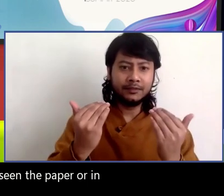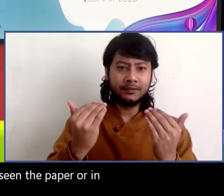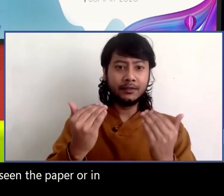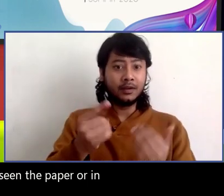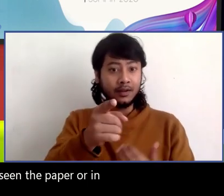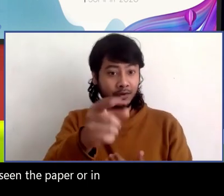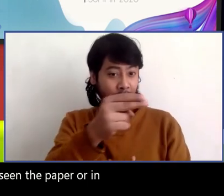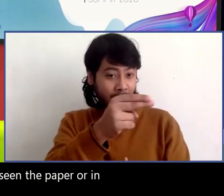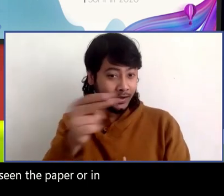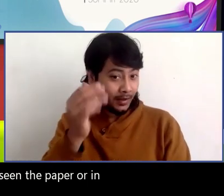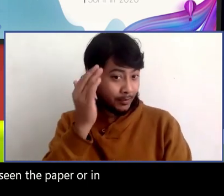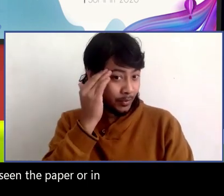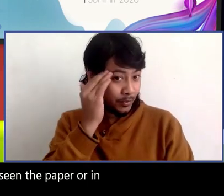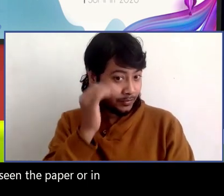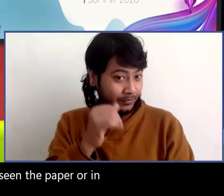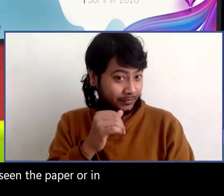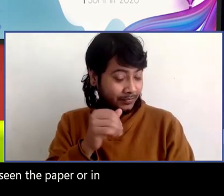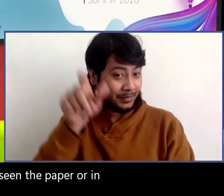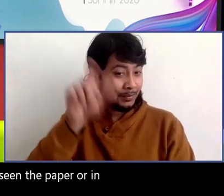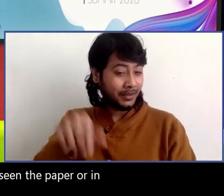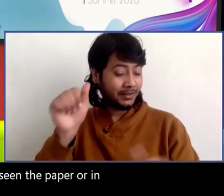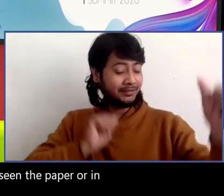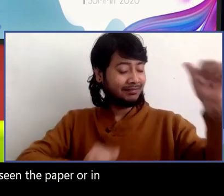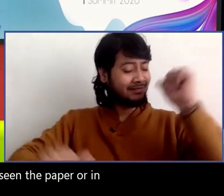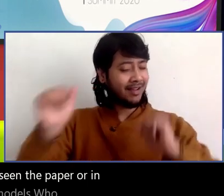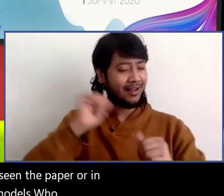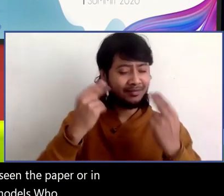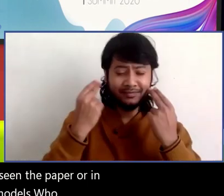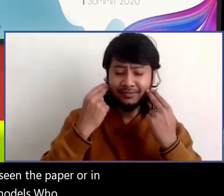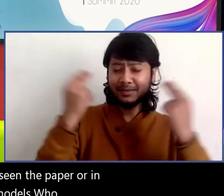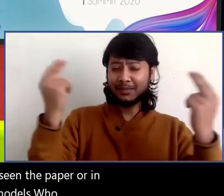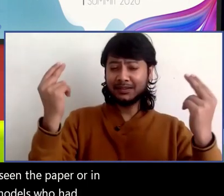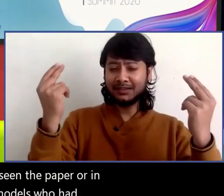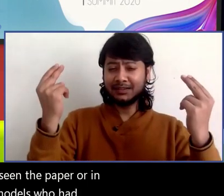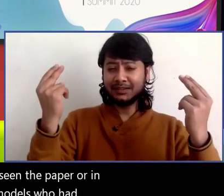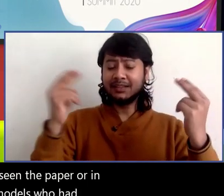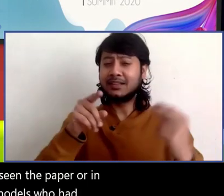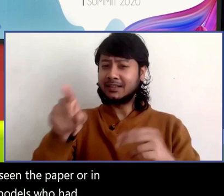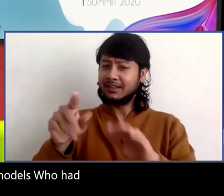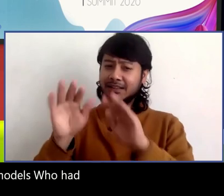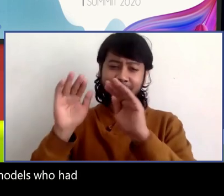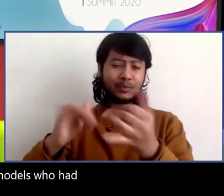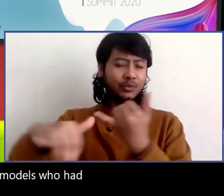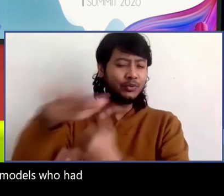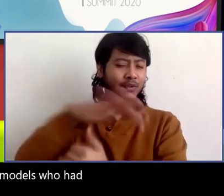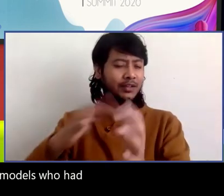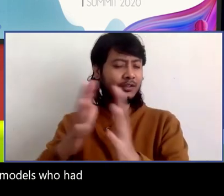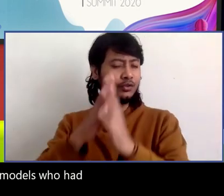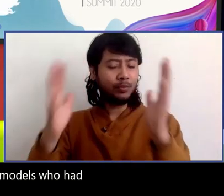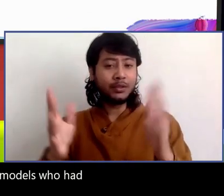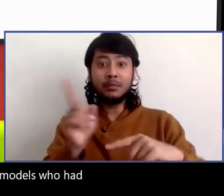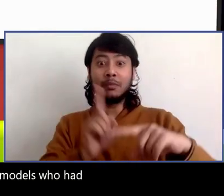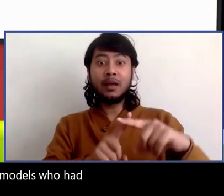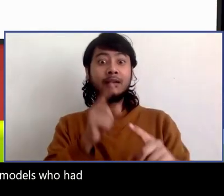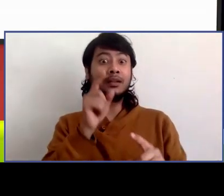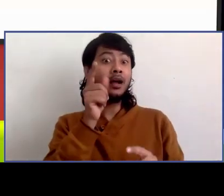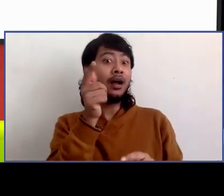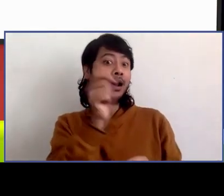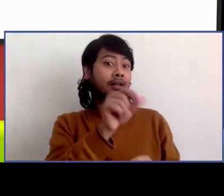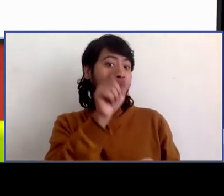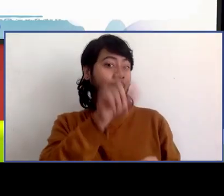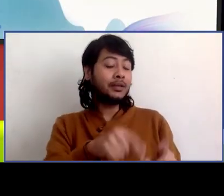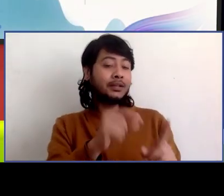such superstars or models who have had autism while they grew up? A pandemic superstar has inspired